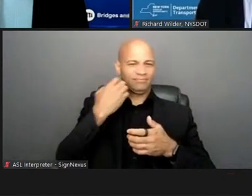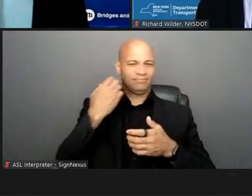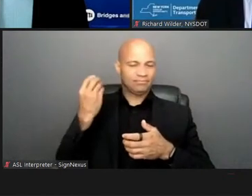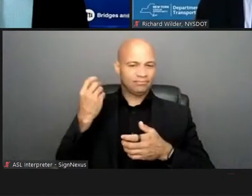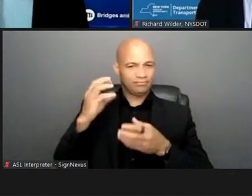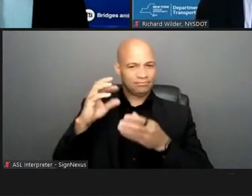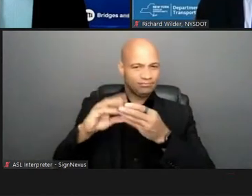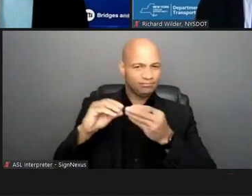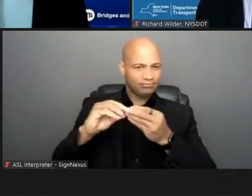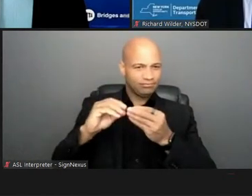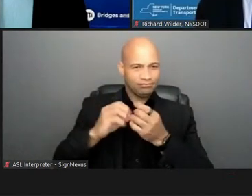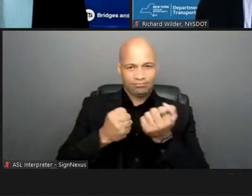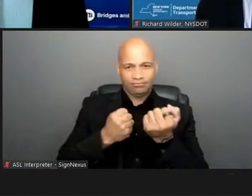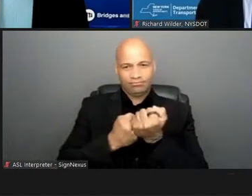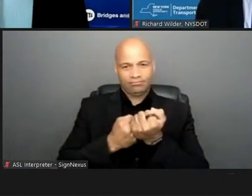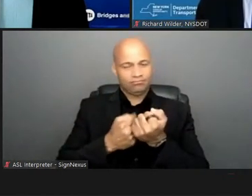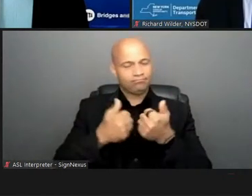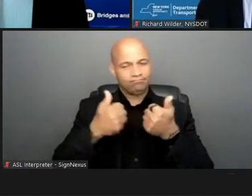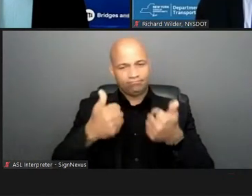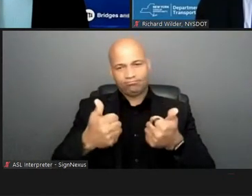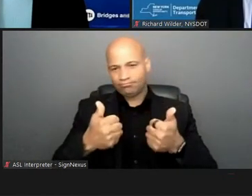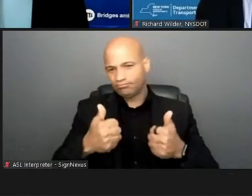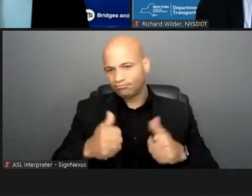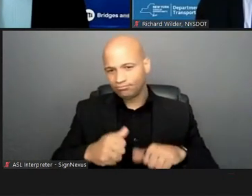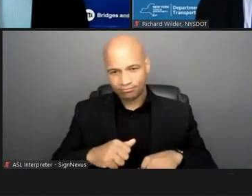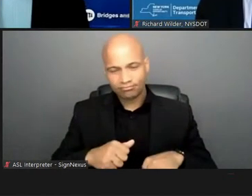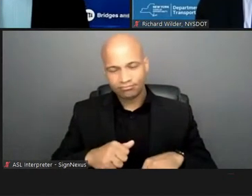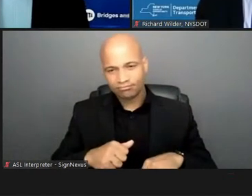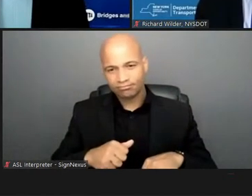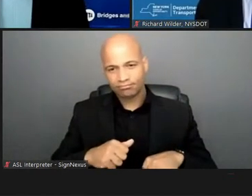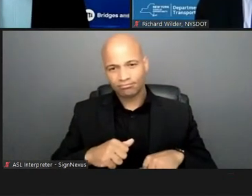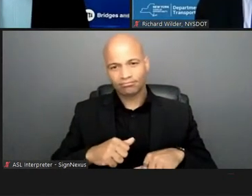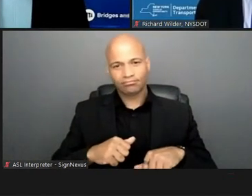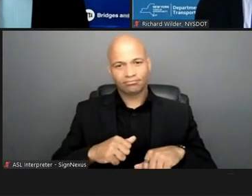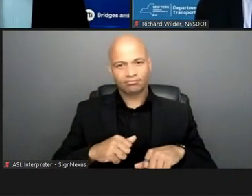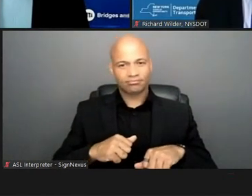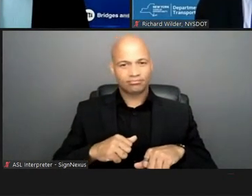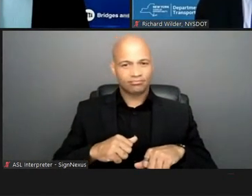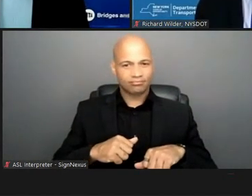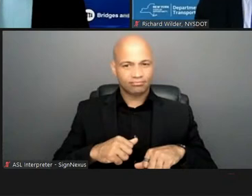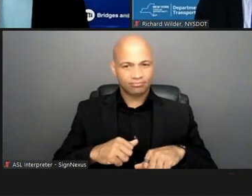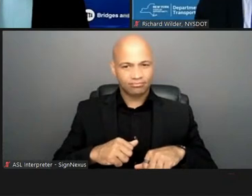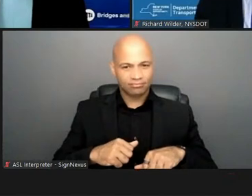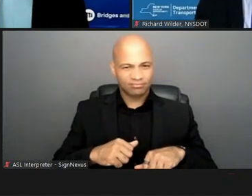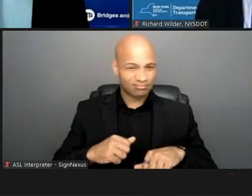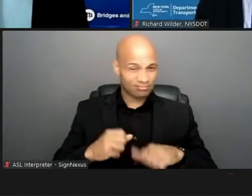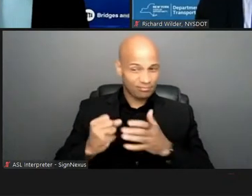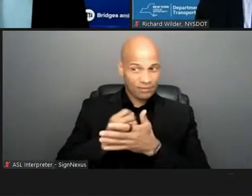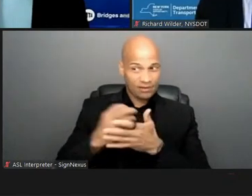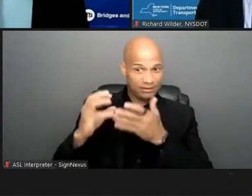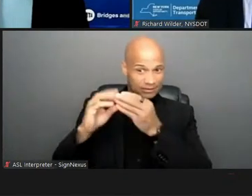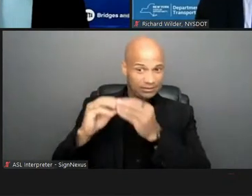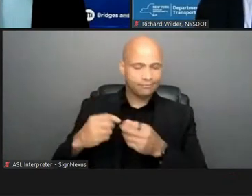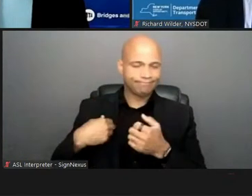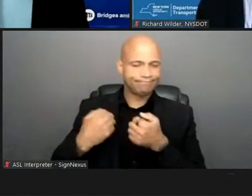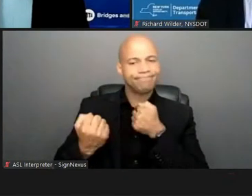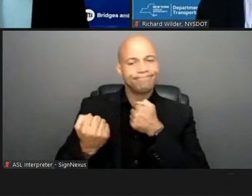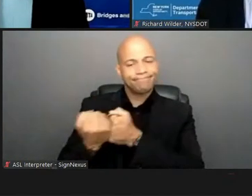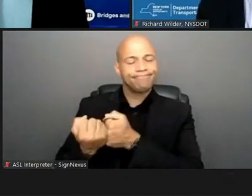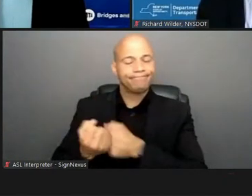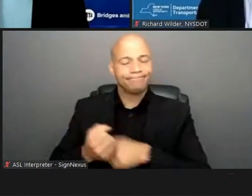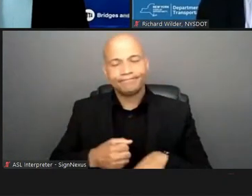to say I would like to support whatever uh everything that she said um